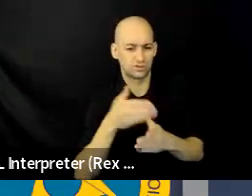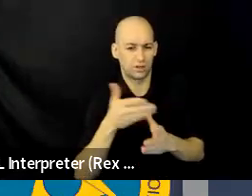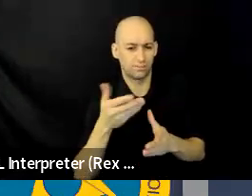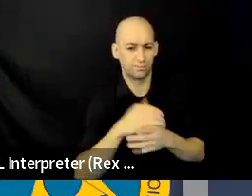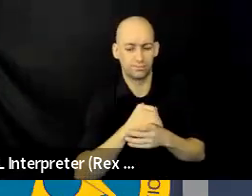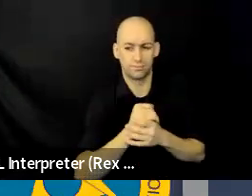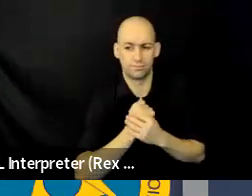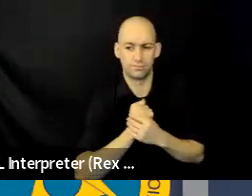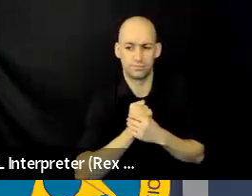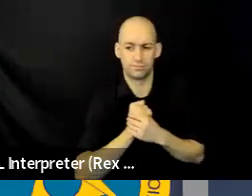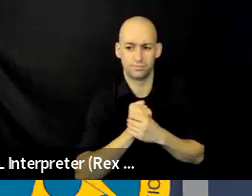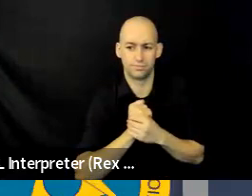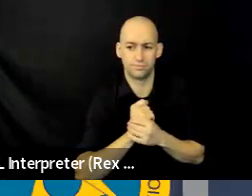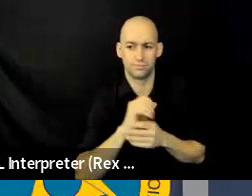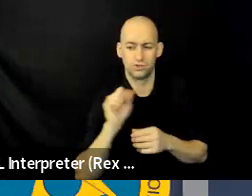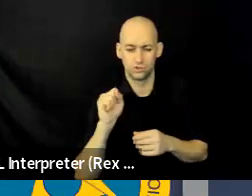So we